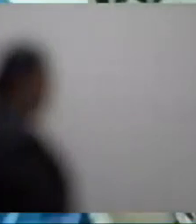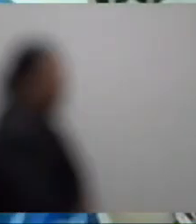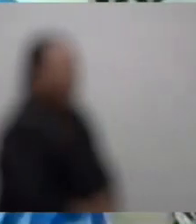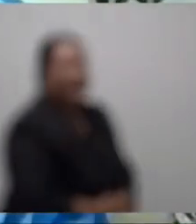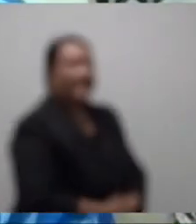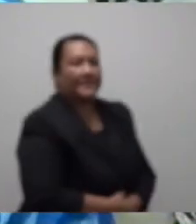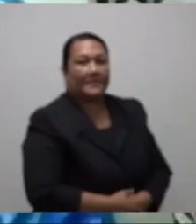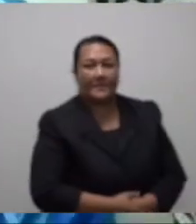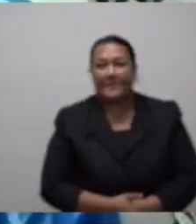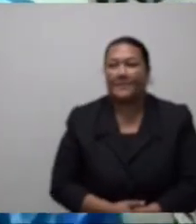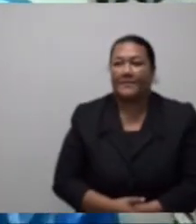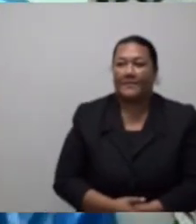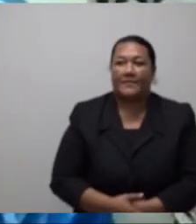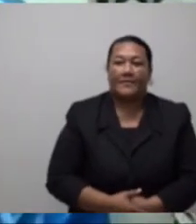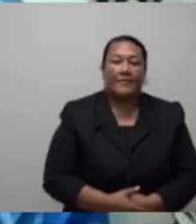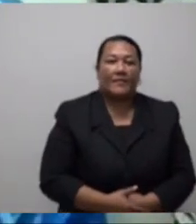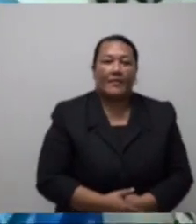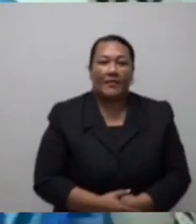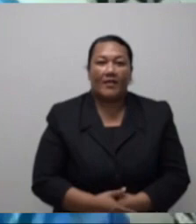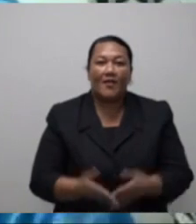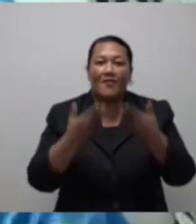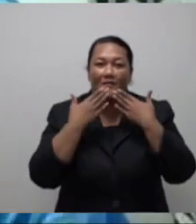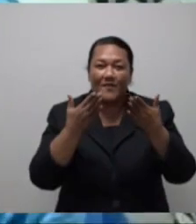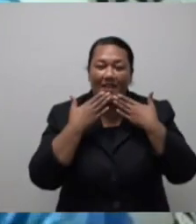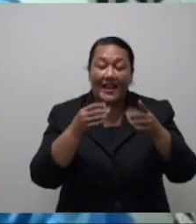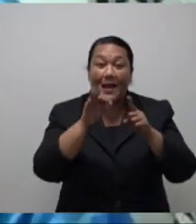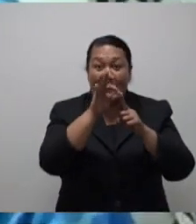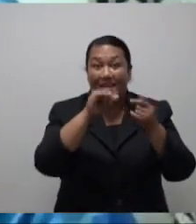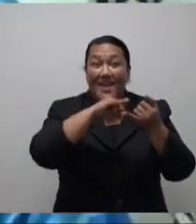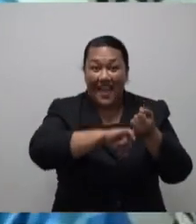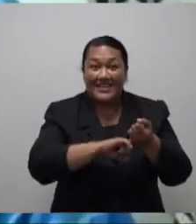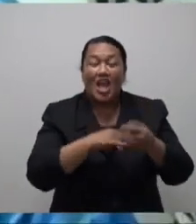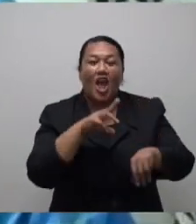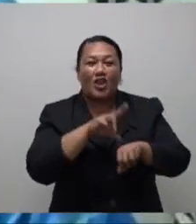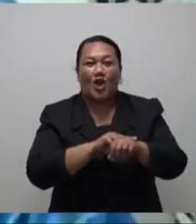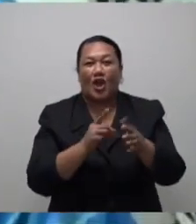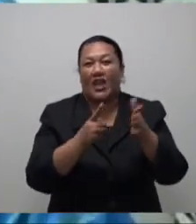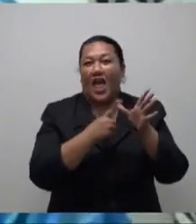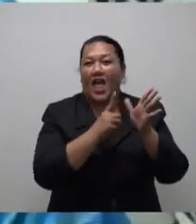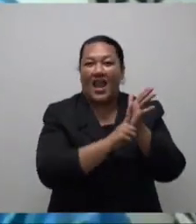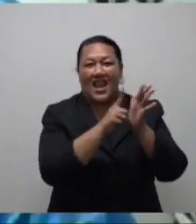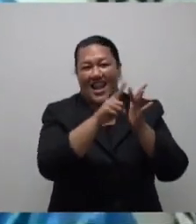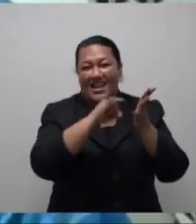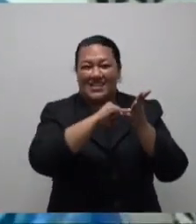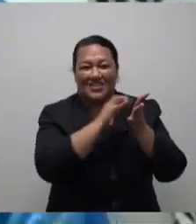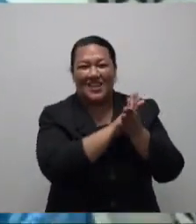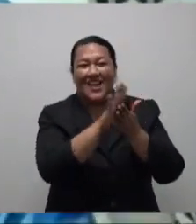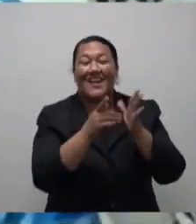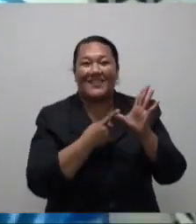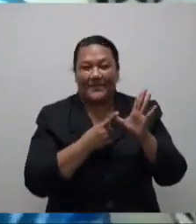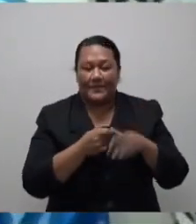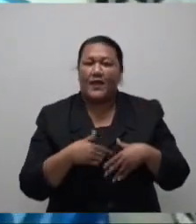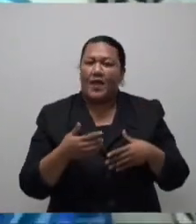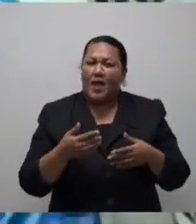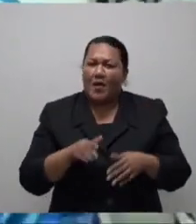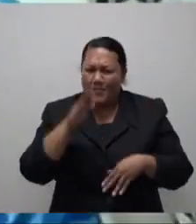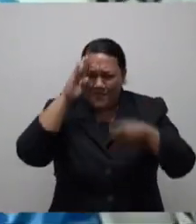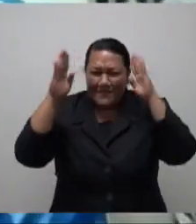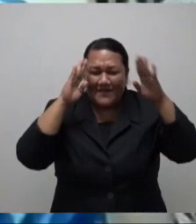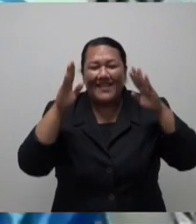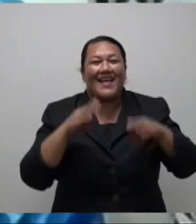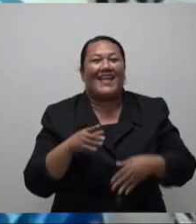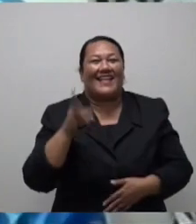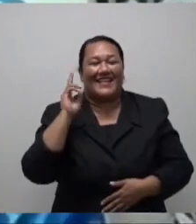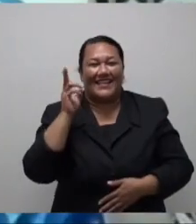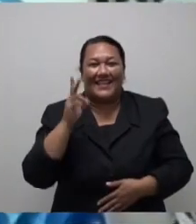Naka PS and Dr. Alicia. Bulabnaka again. So today